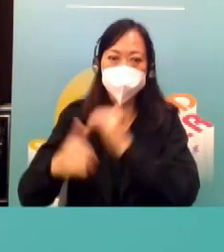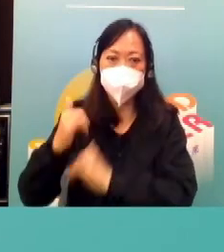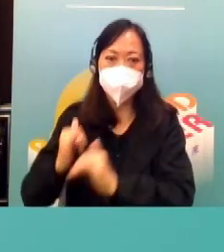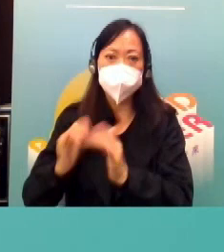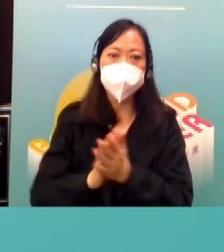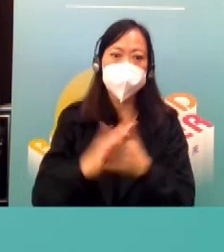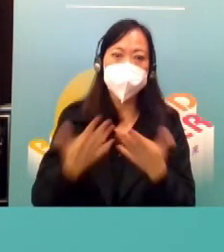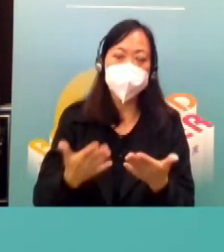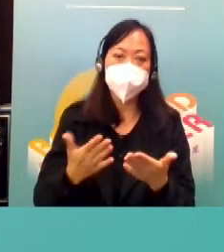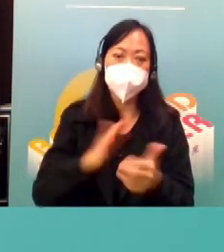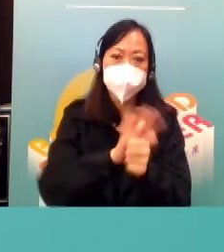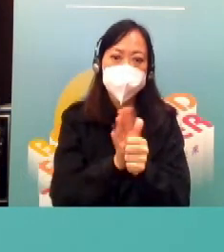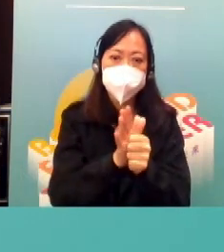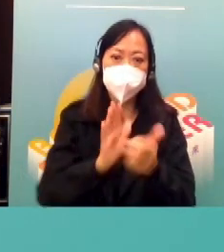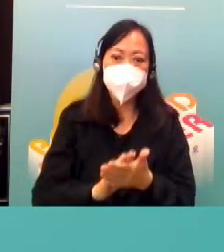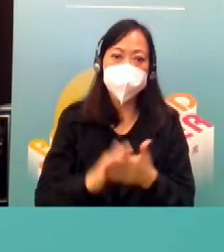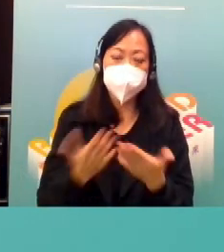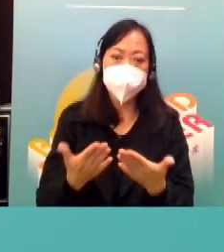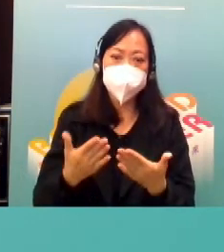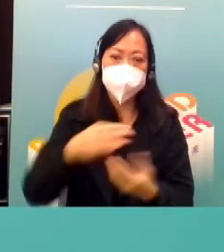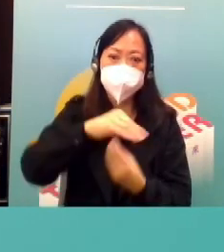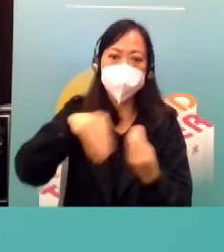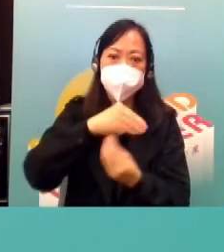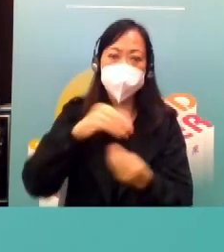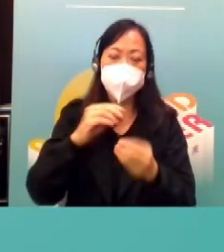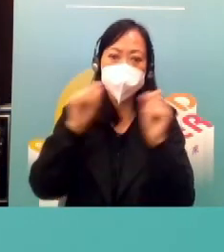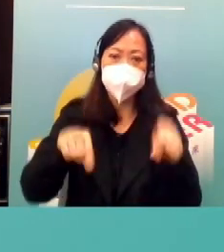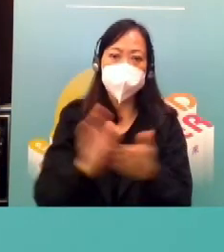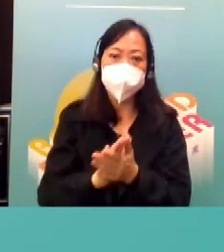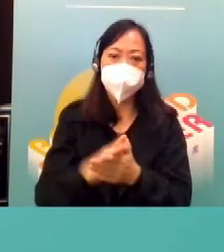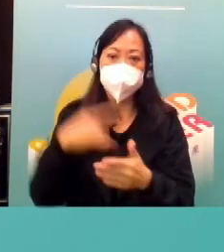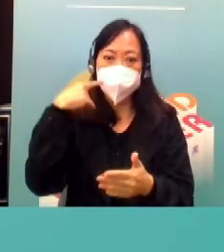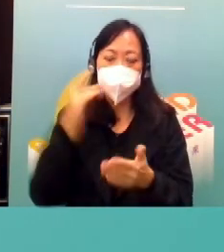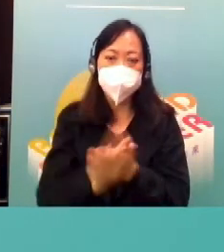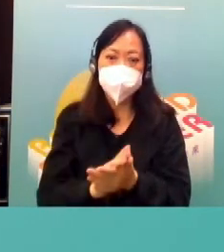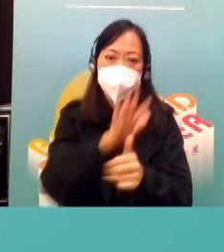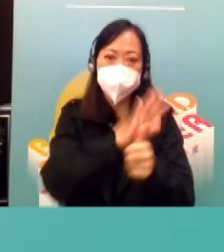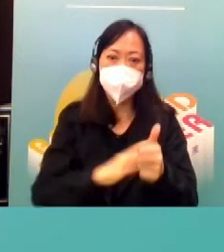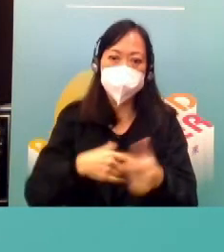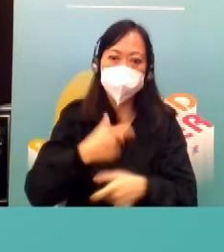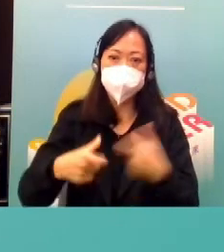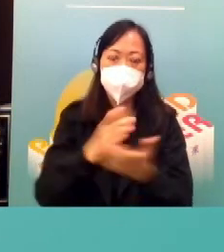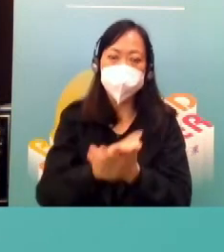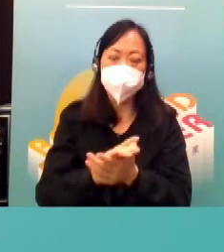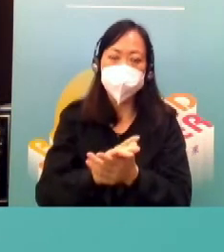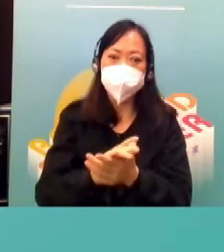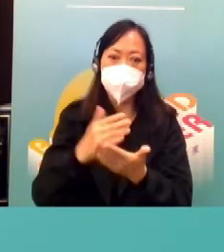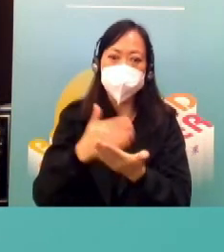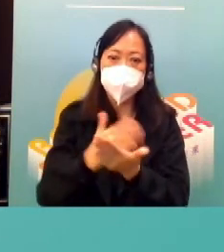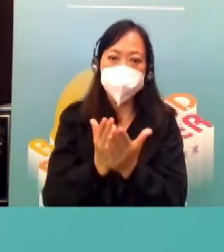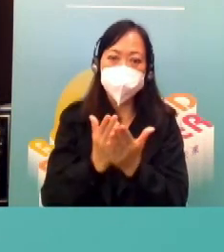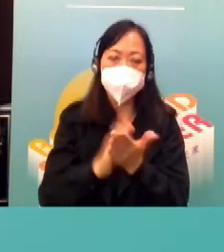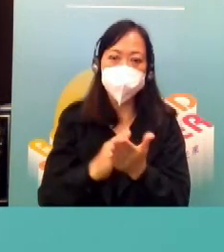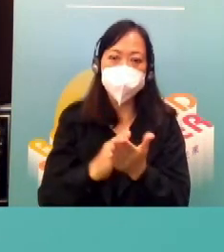severe impacts on global economy and its resources. And in these challenging times, public and private sectors